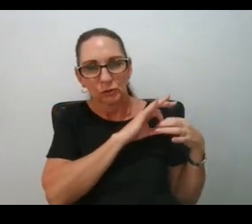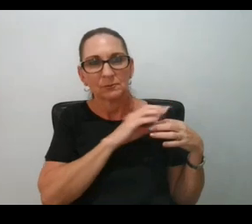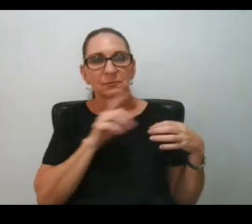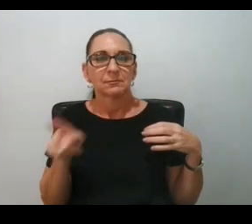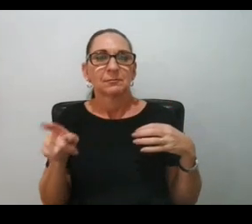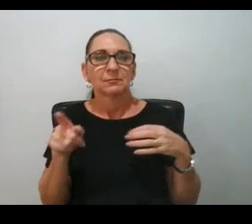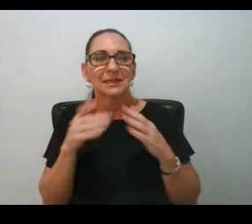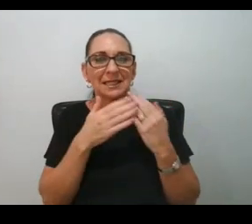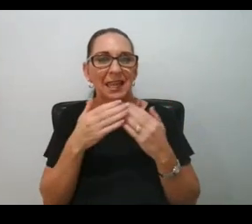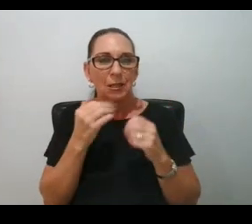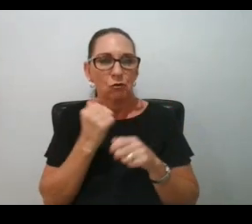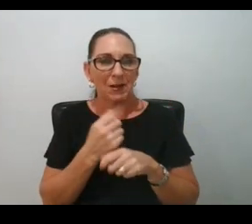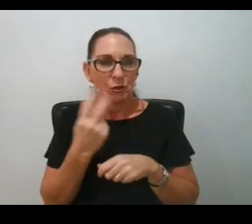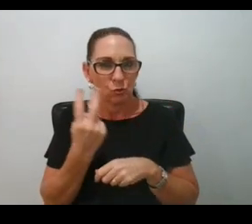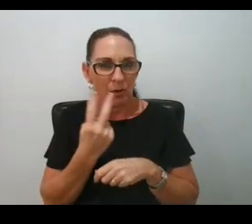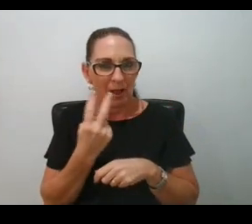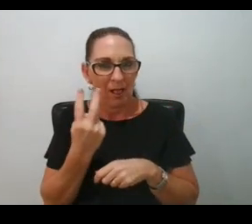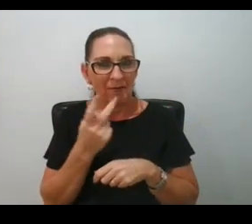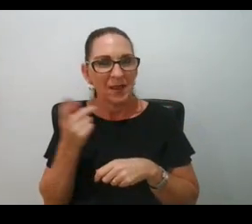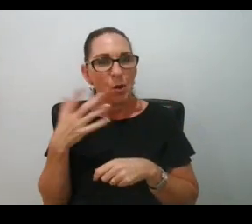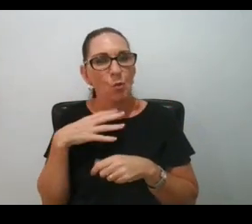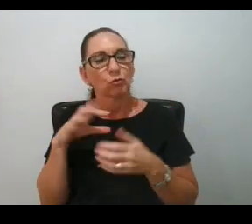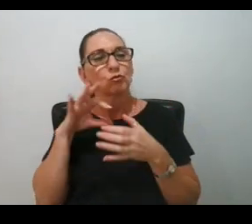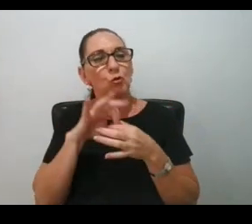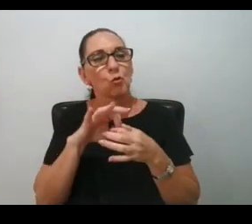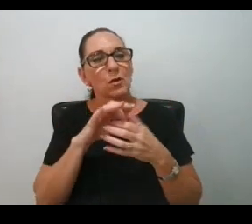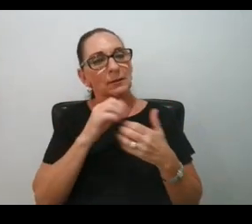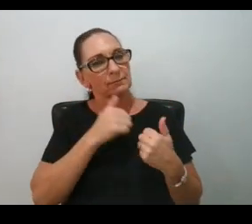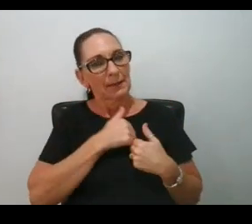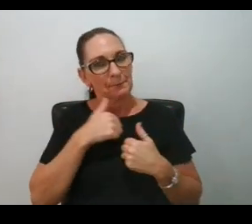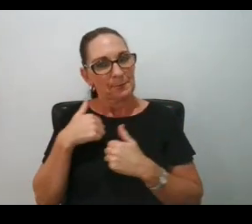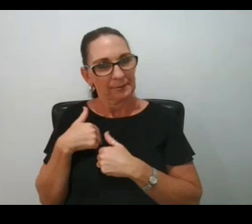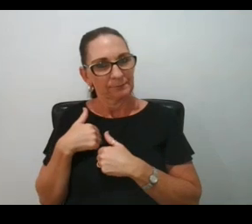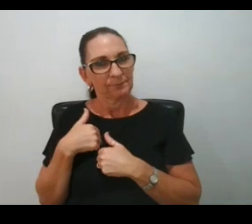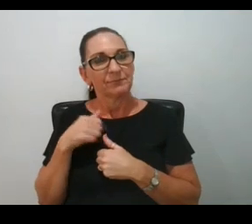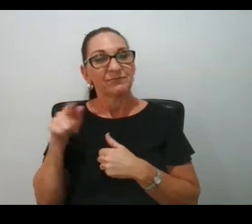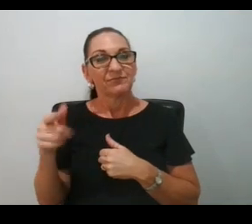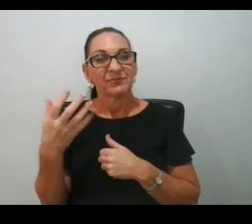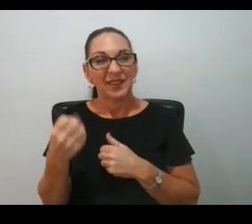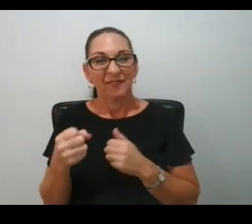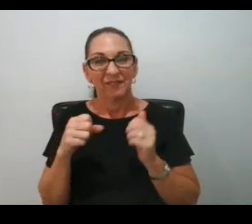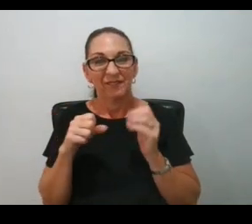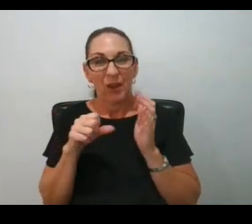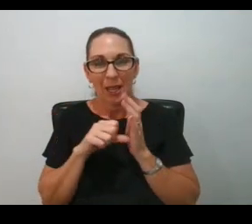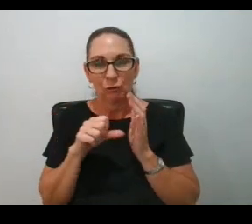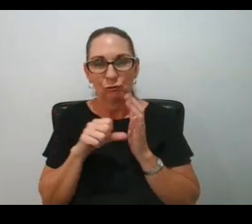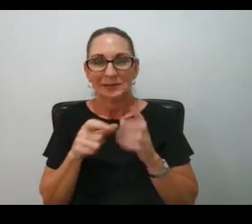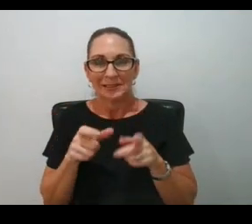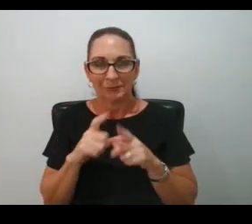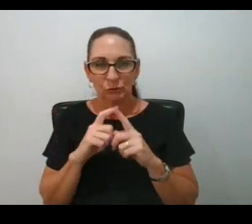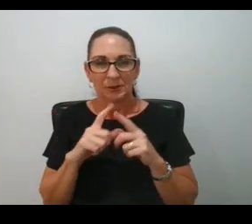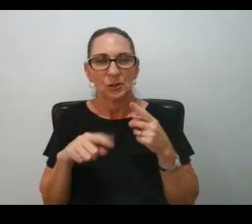phone contracts and she's got a broken down used car, which she took a loan to